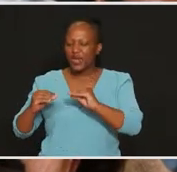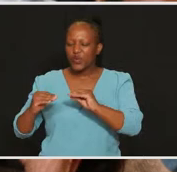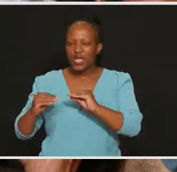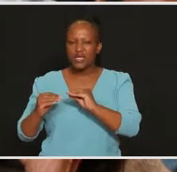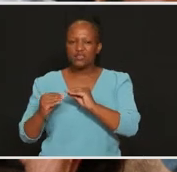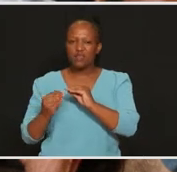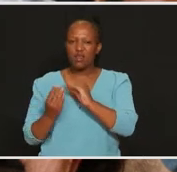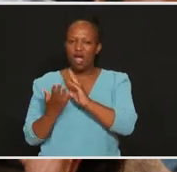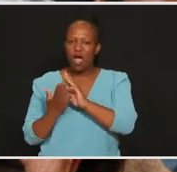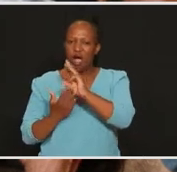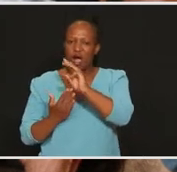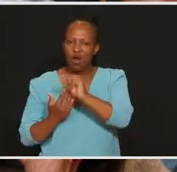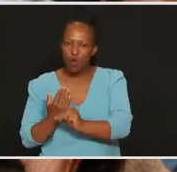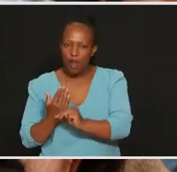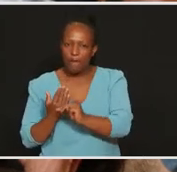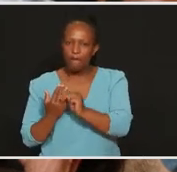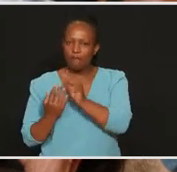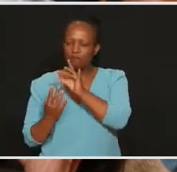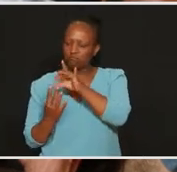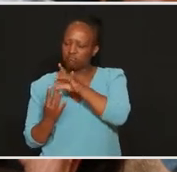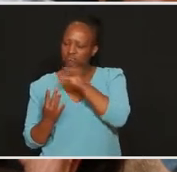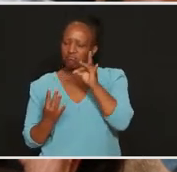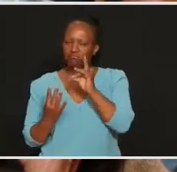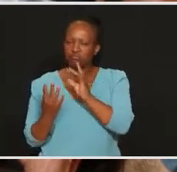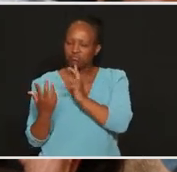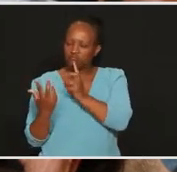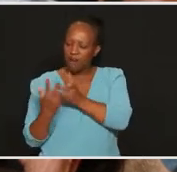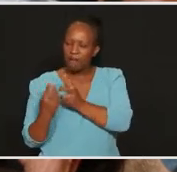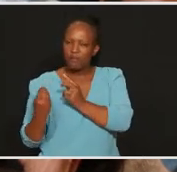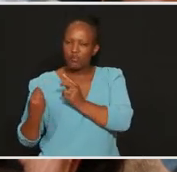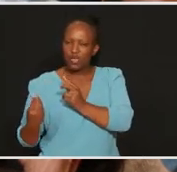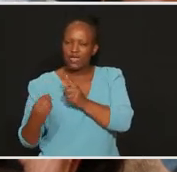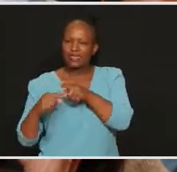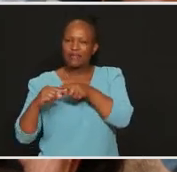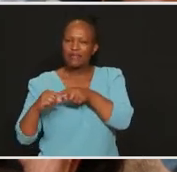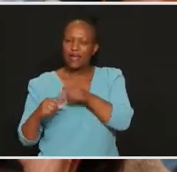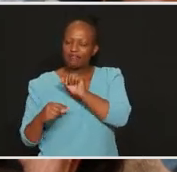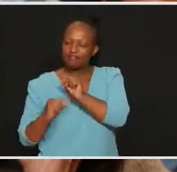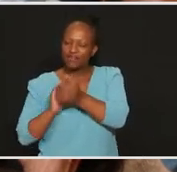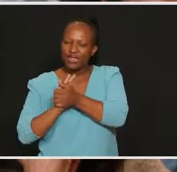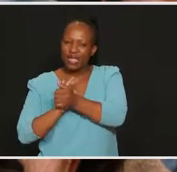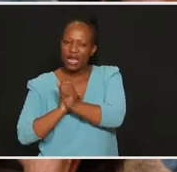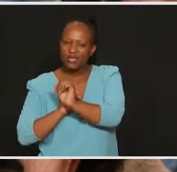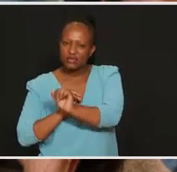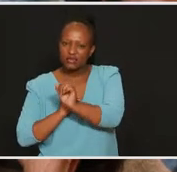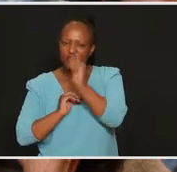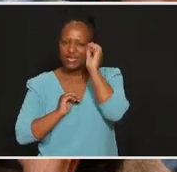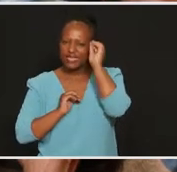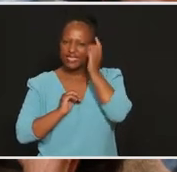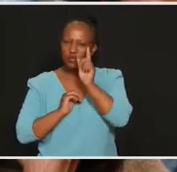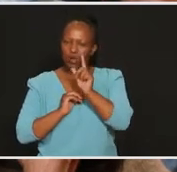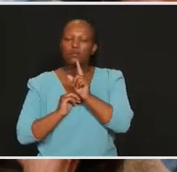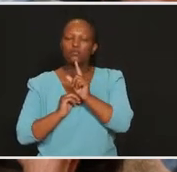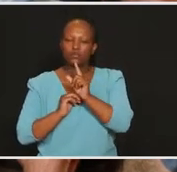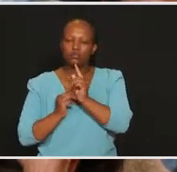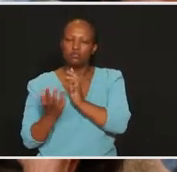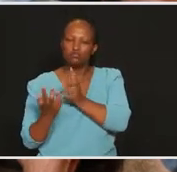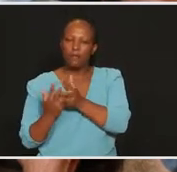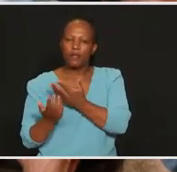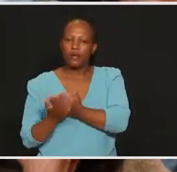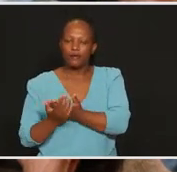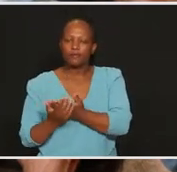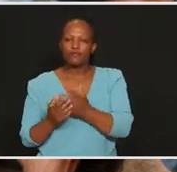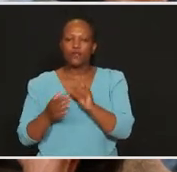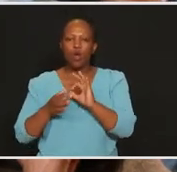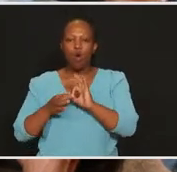suits my child on the basis of her interests and her talents home education has many